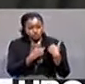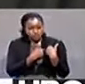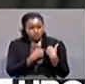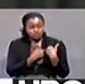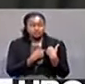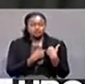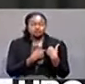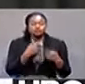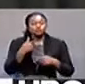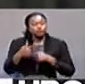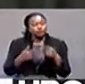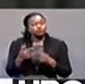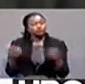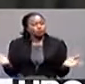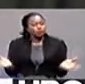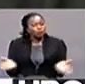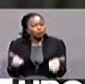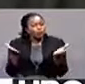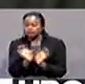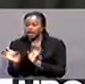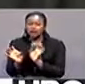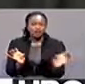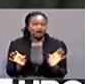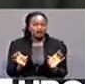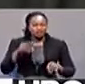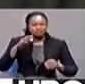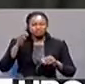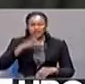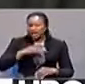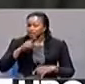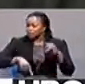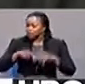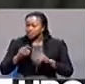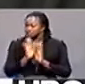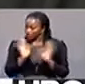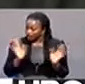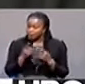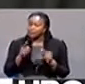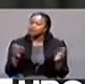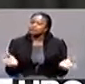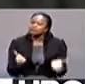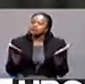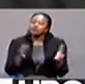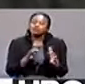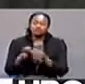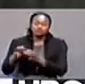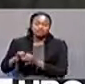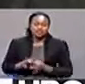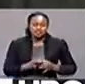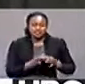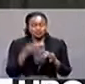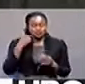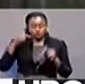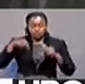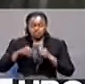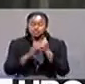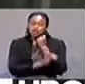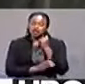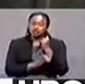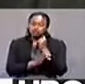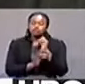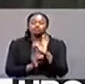promote not division over politics, but unity for this country to